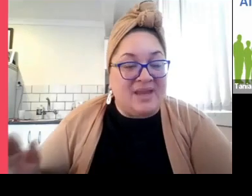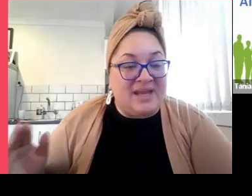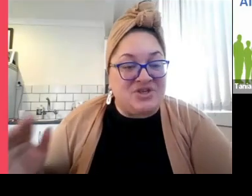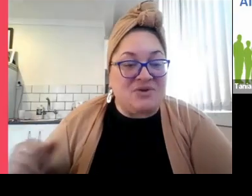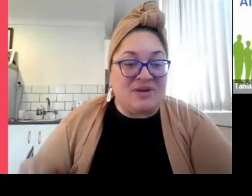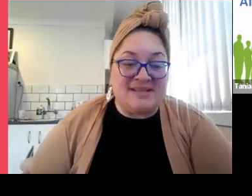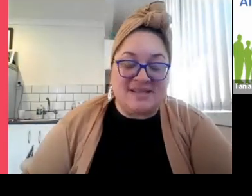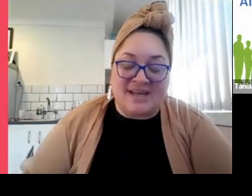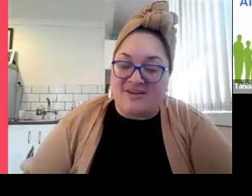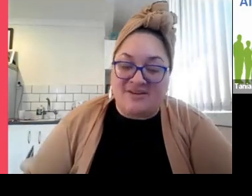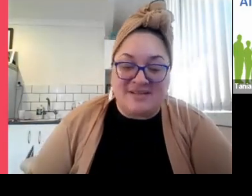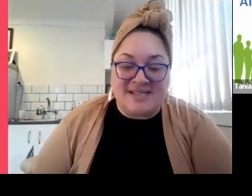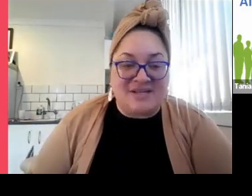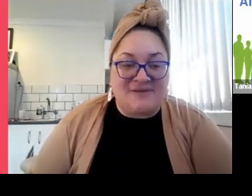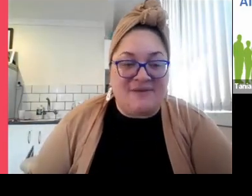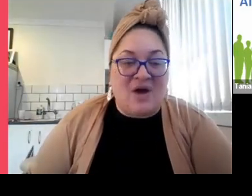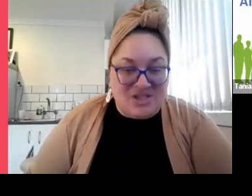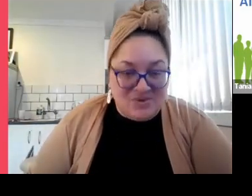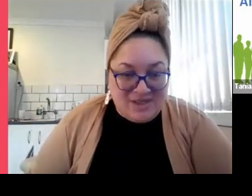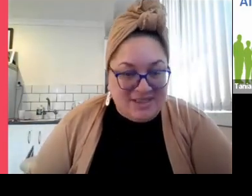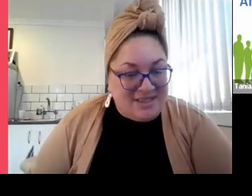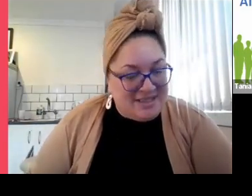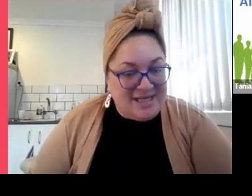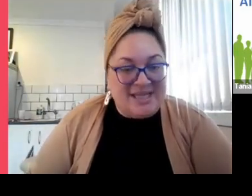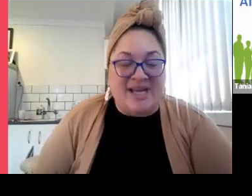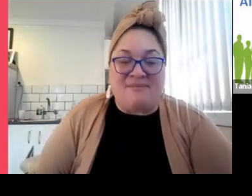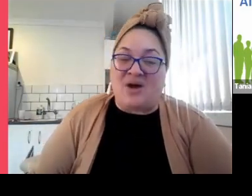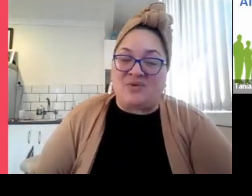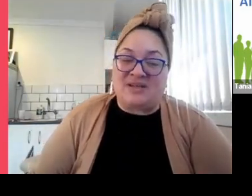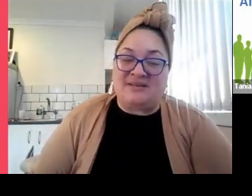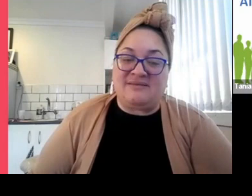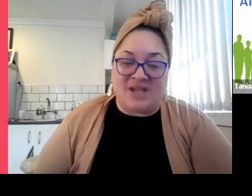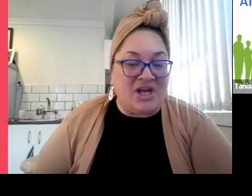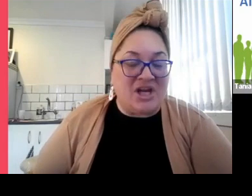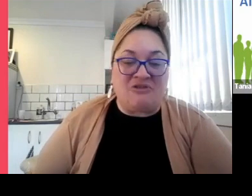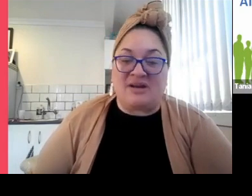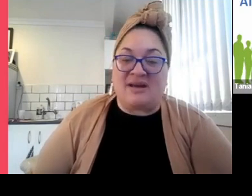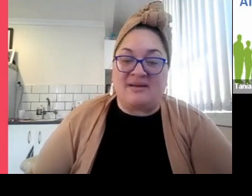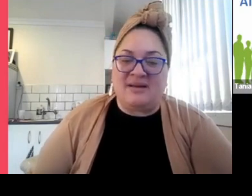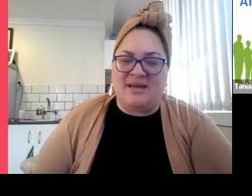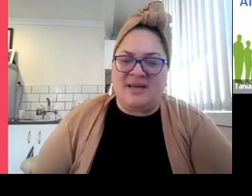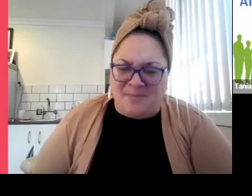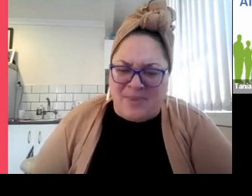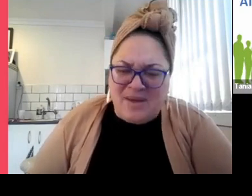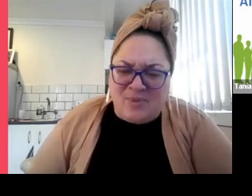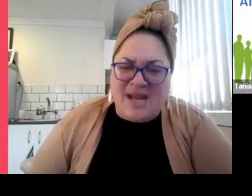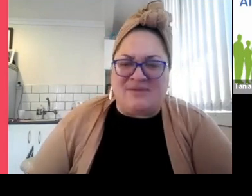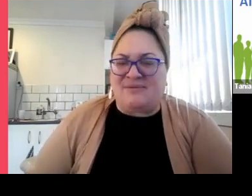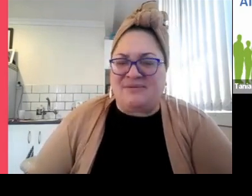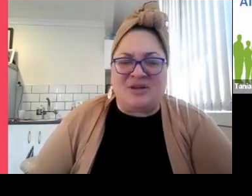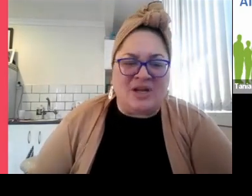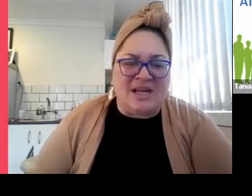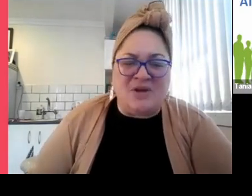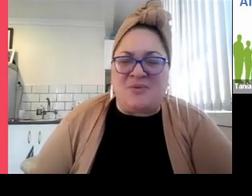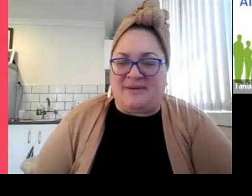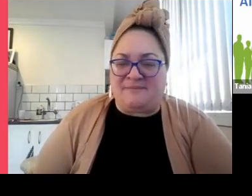DNA and showcase the characteristics of our atua, like Tānemahuta, Tāne-au-kaha, and be